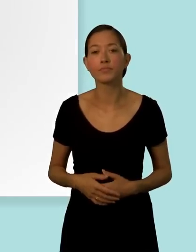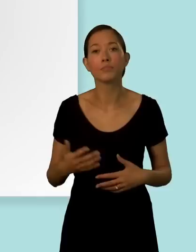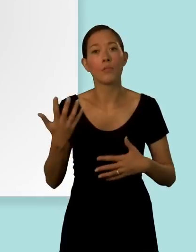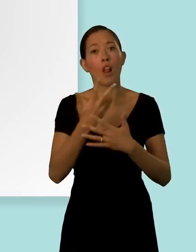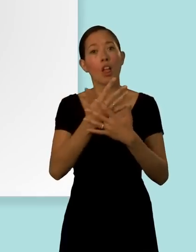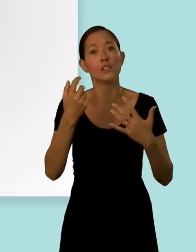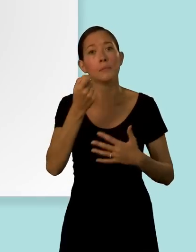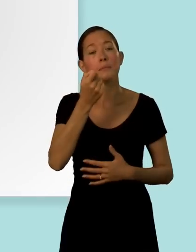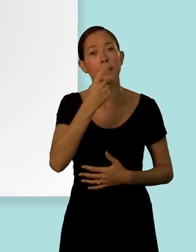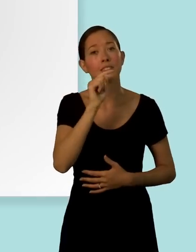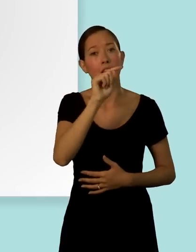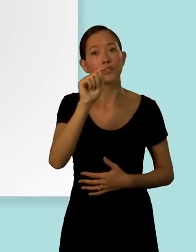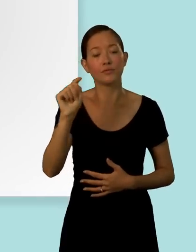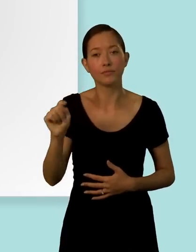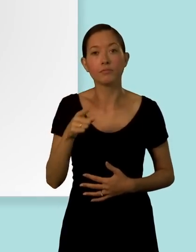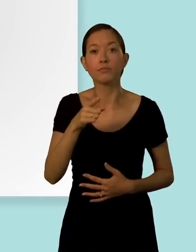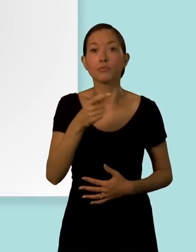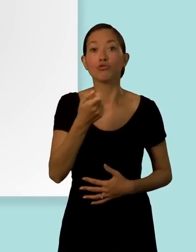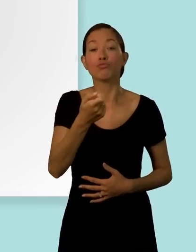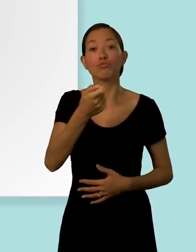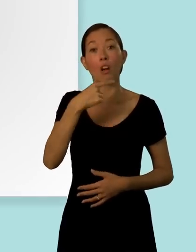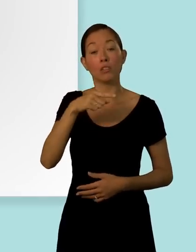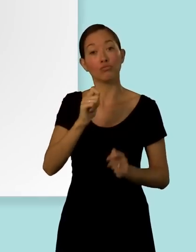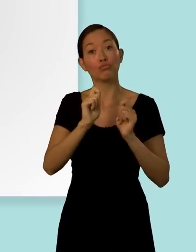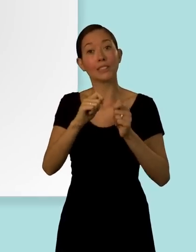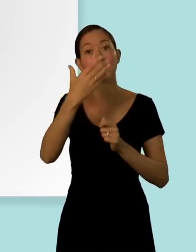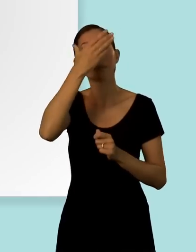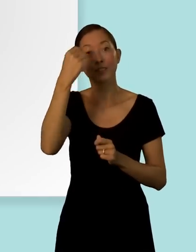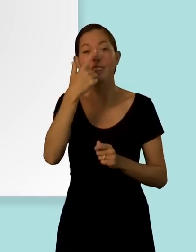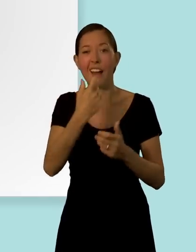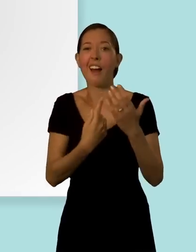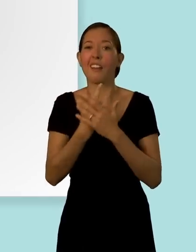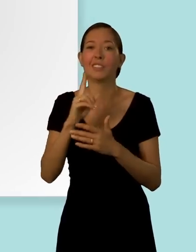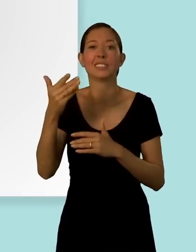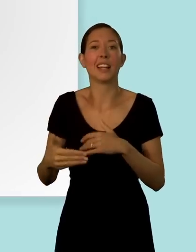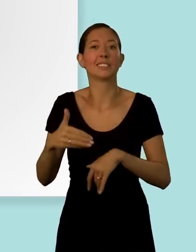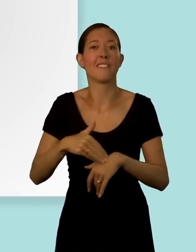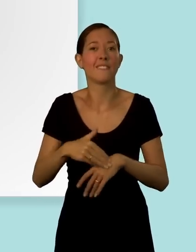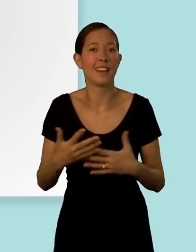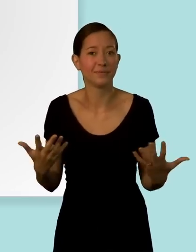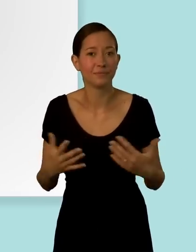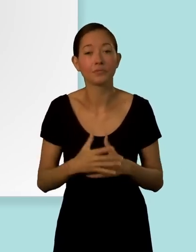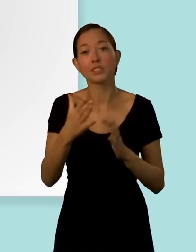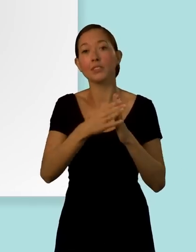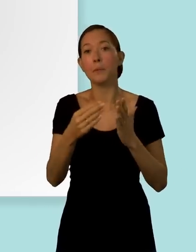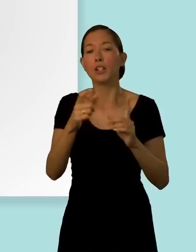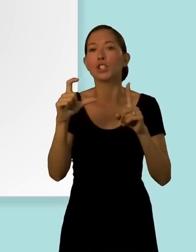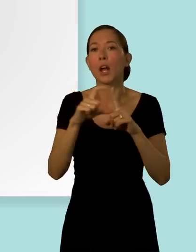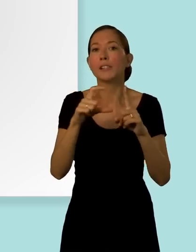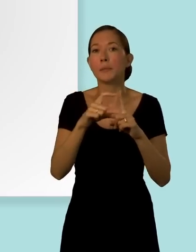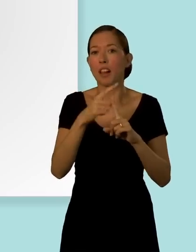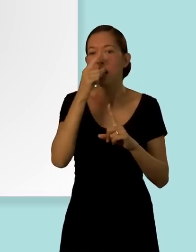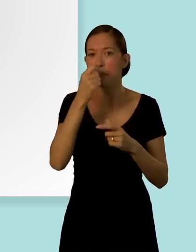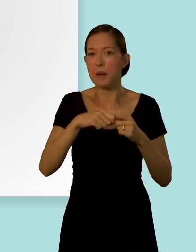As with lots of medication, drugs to treat dementia can cause some side effects. For example, donepezil can